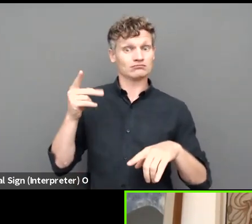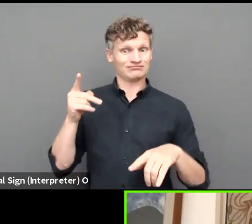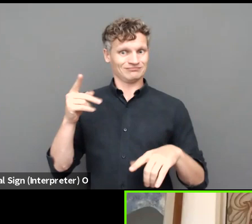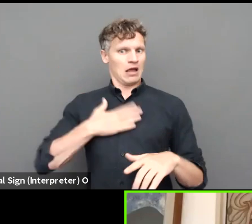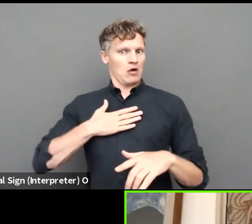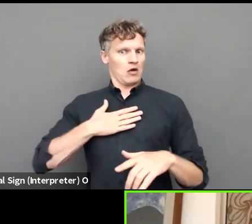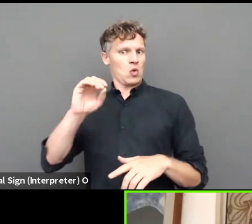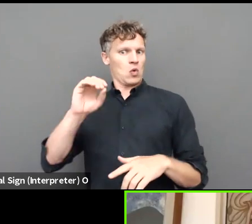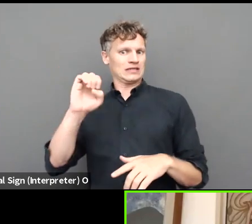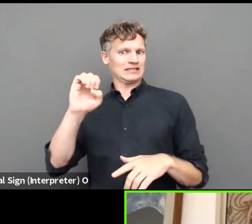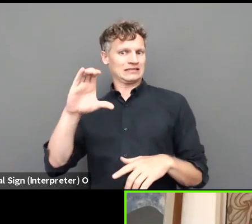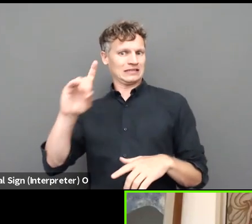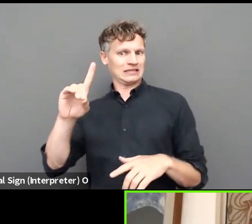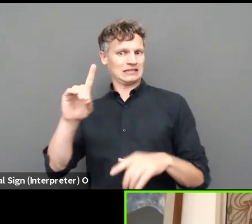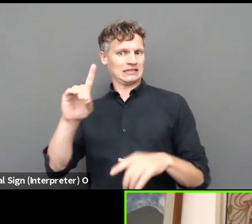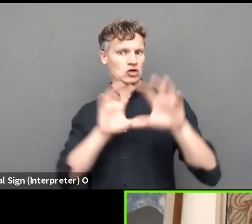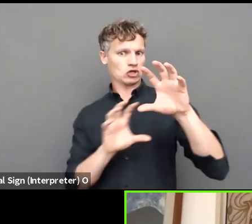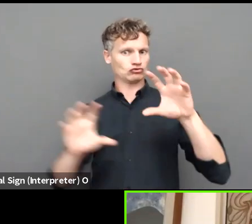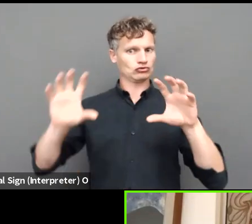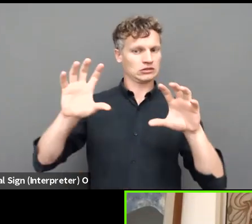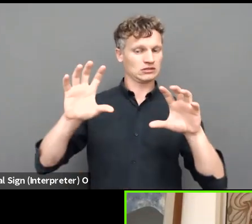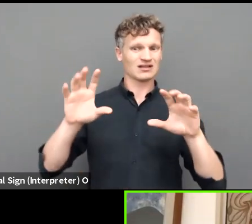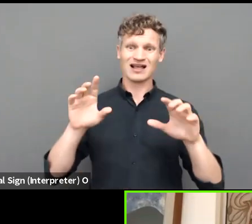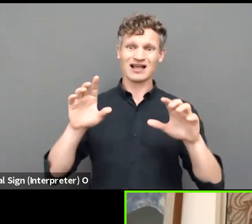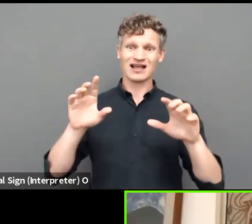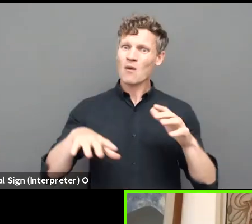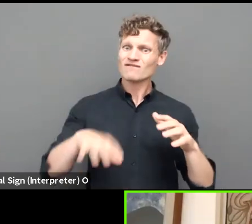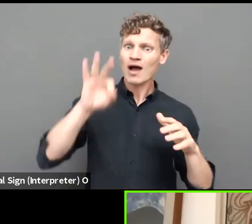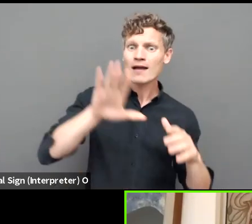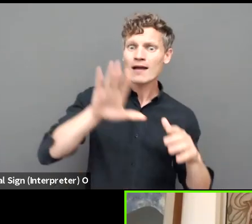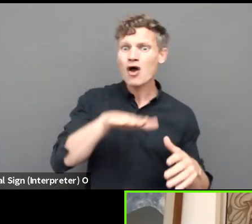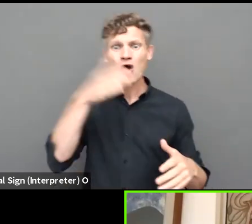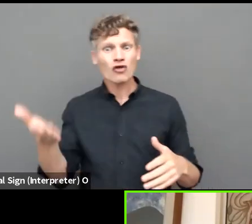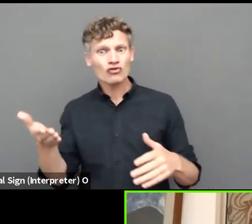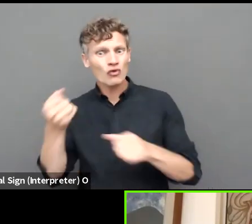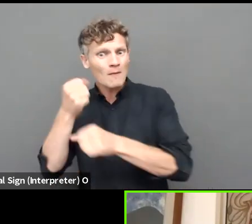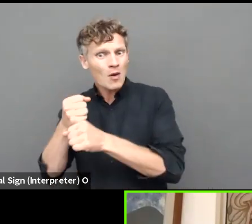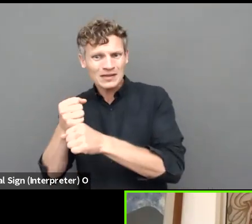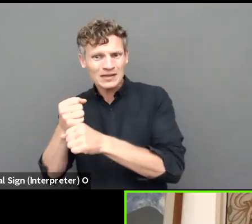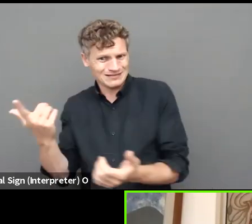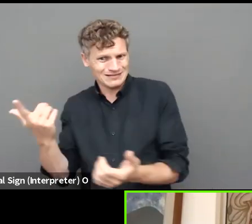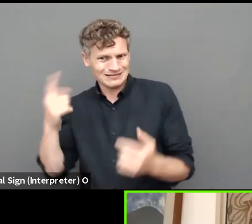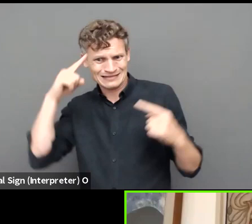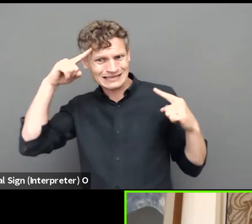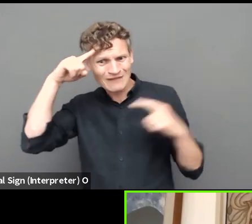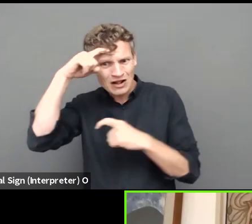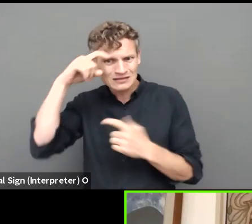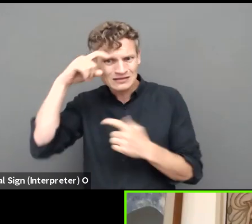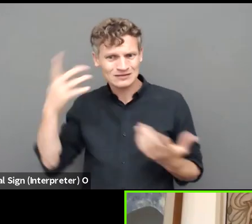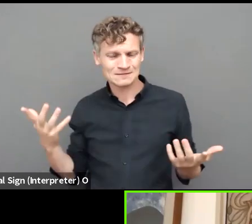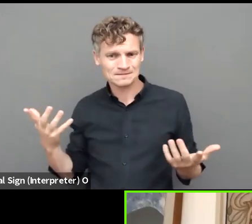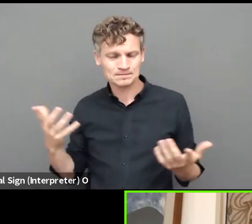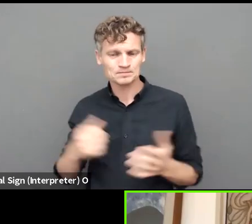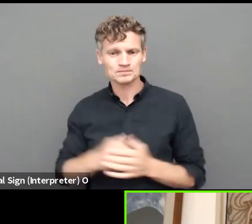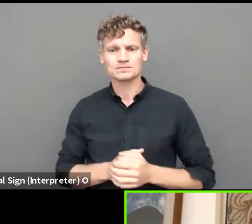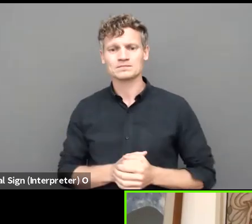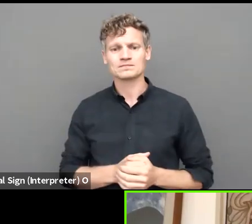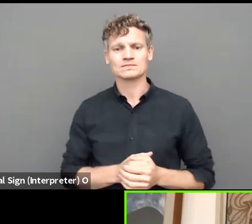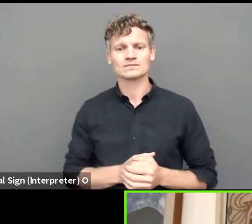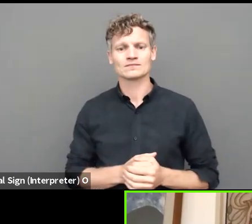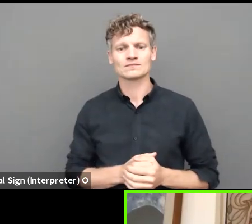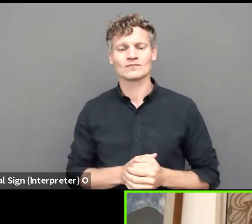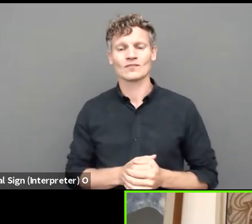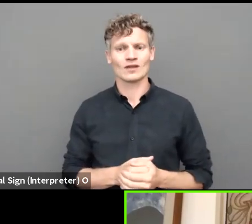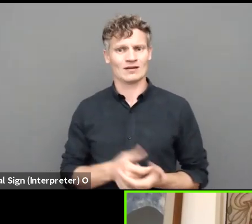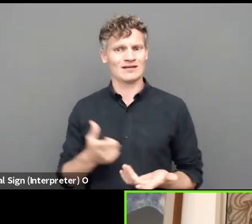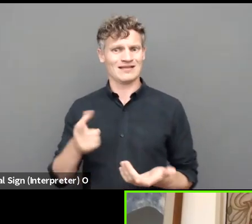finding alternative employment more difficult for them. The crisis disproportionately exposed women